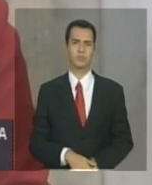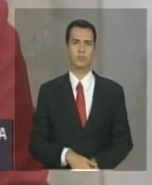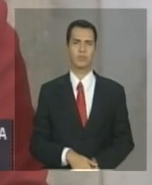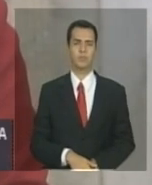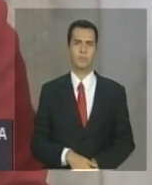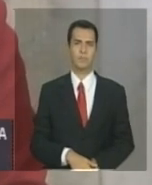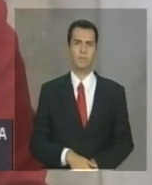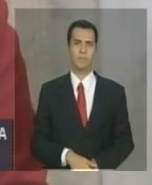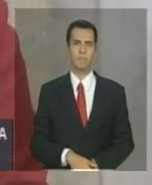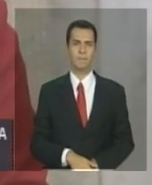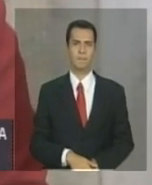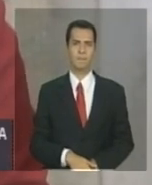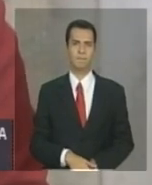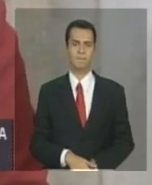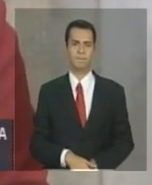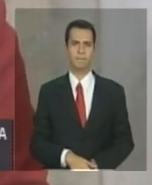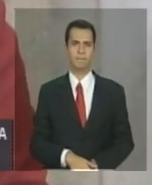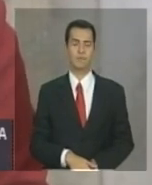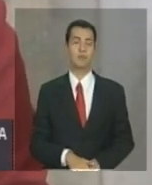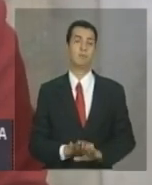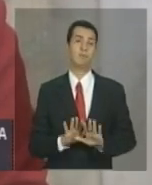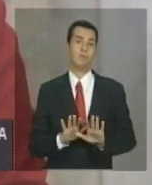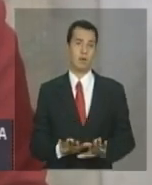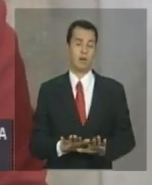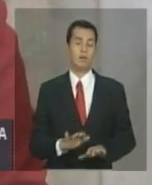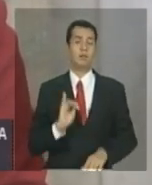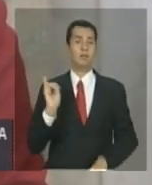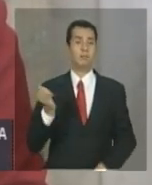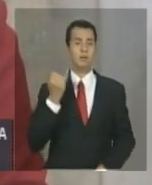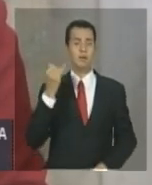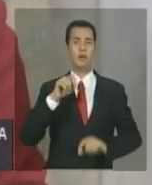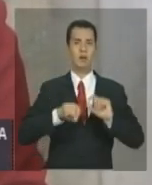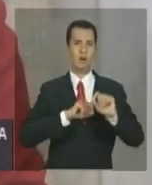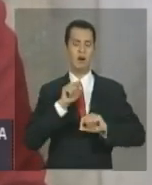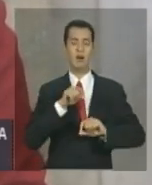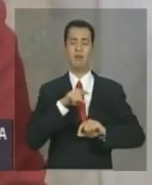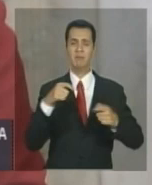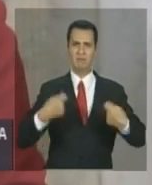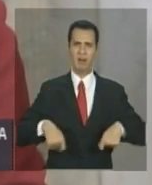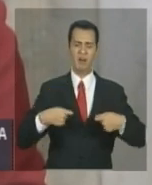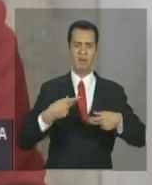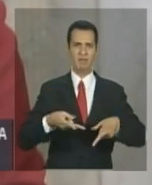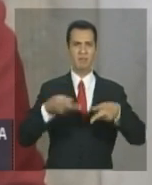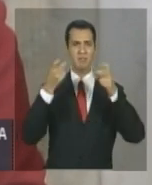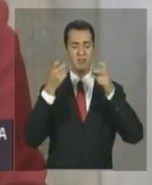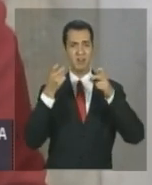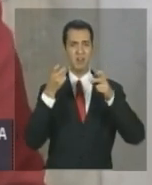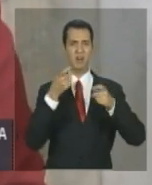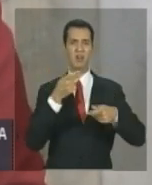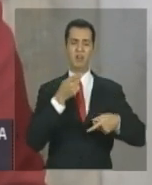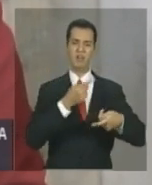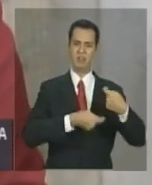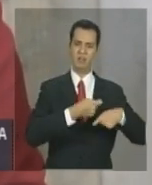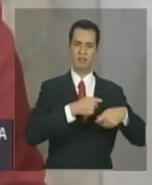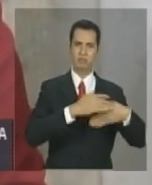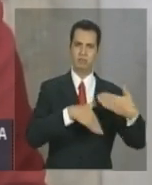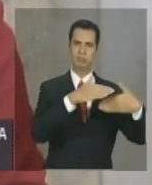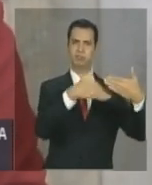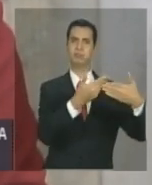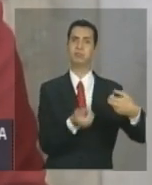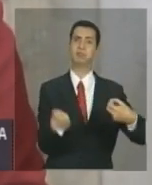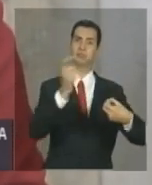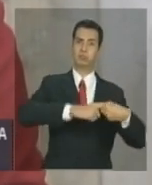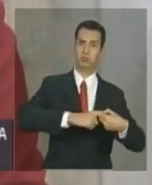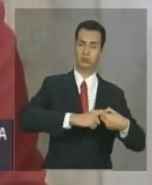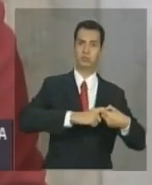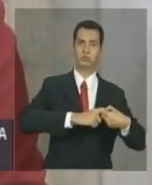worldwide. Mas é importante perceber que a retomada do crescimento. But it is important to realize and